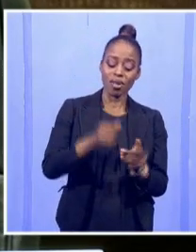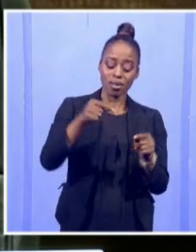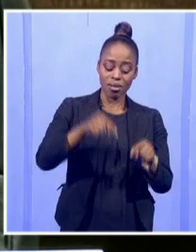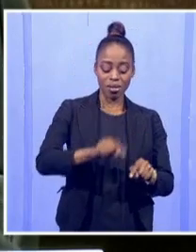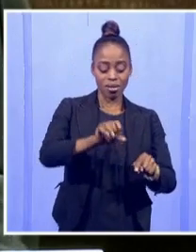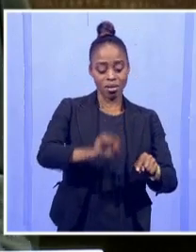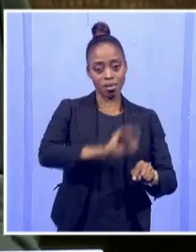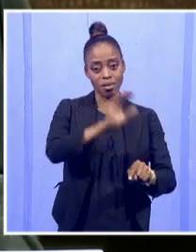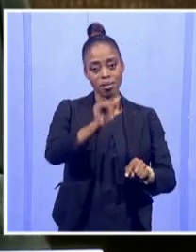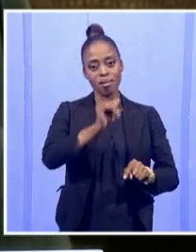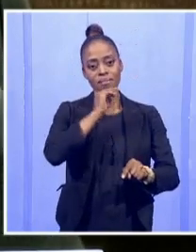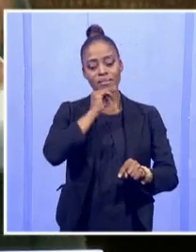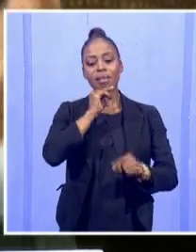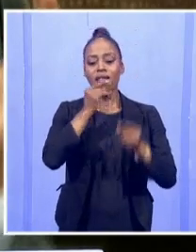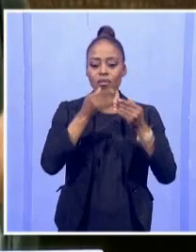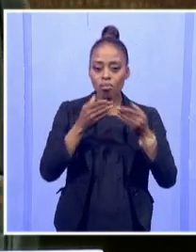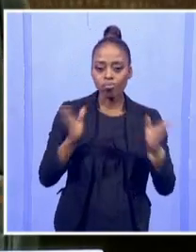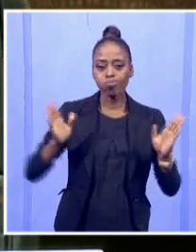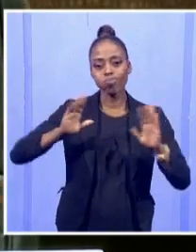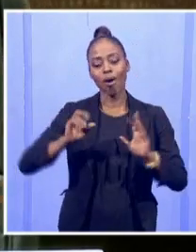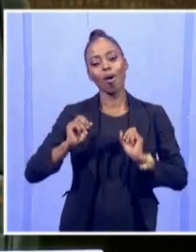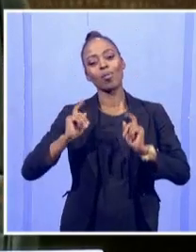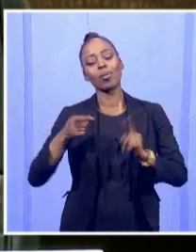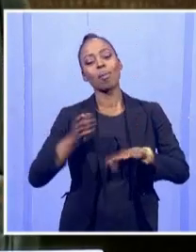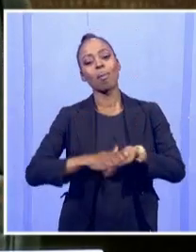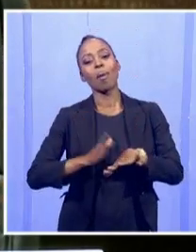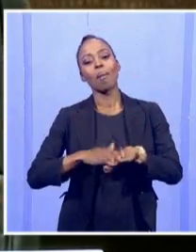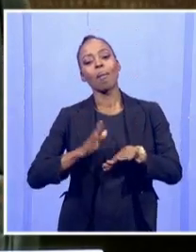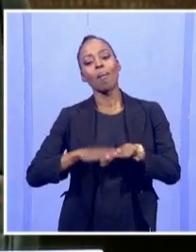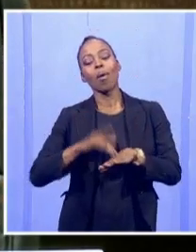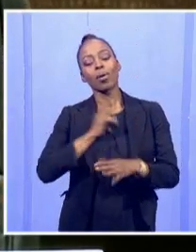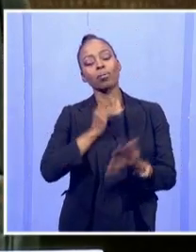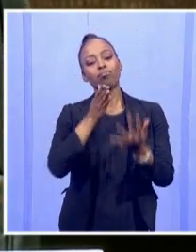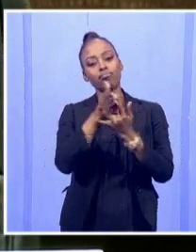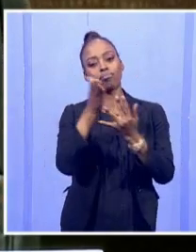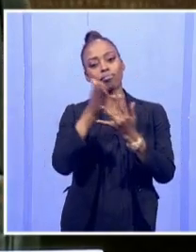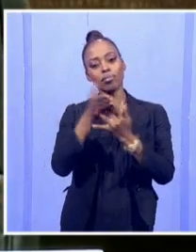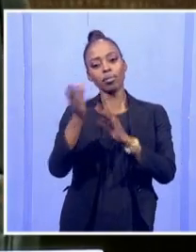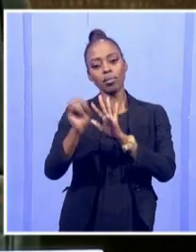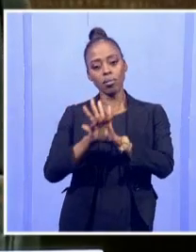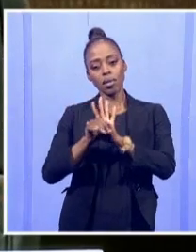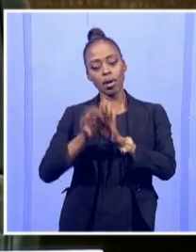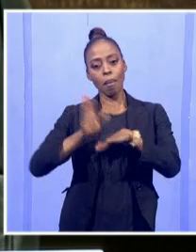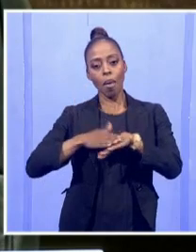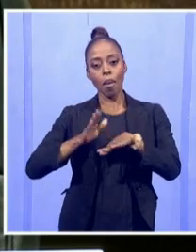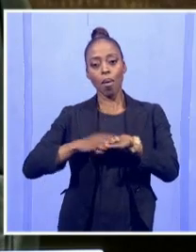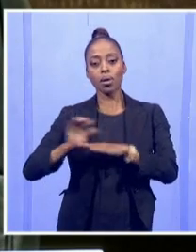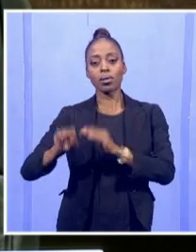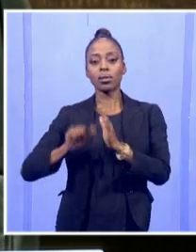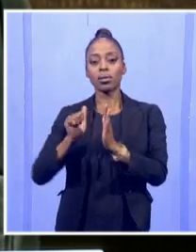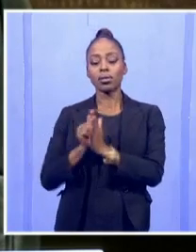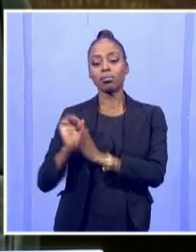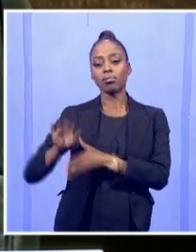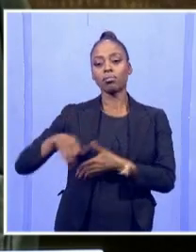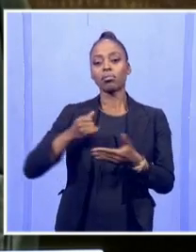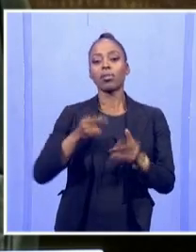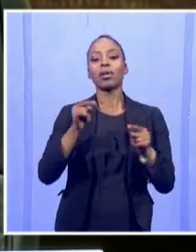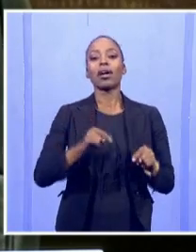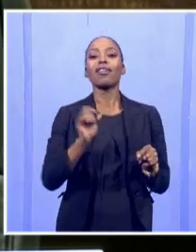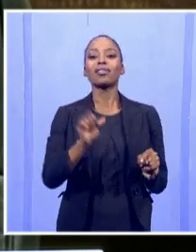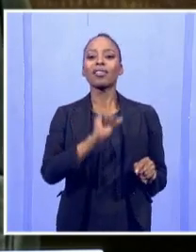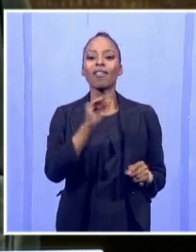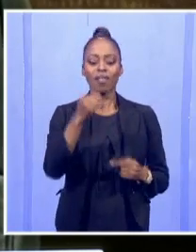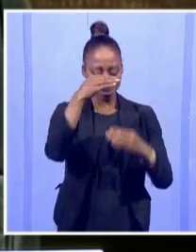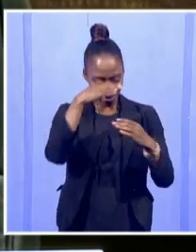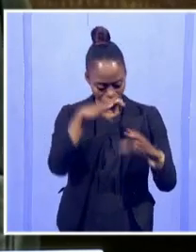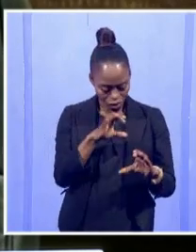you're investing into an opportunity to reach that much wider market. Saudi Arabian investment in South Africa is